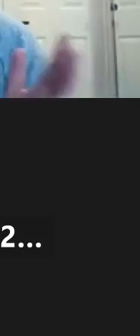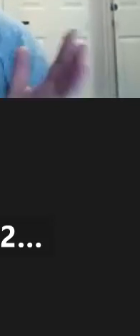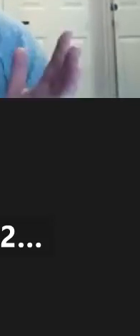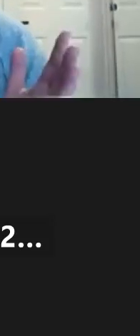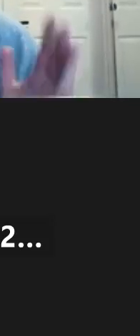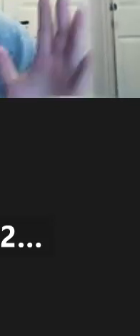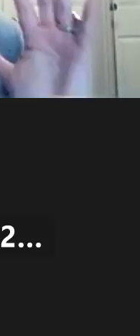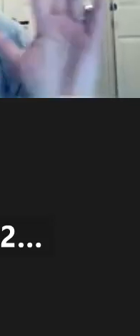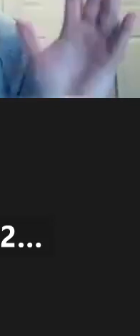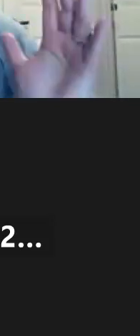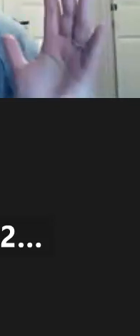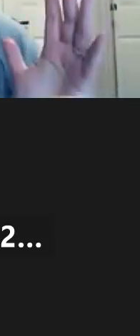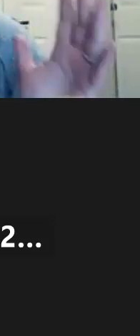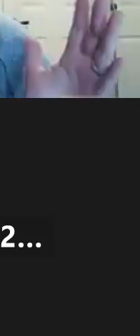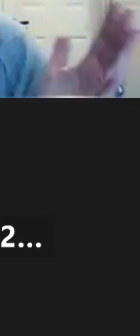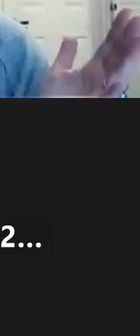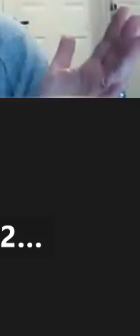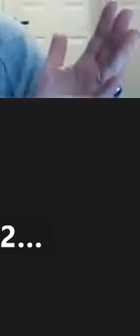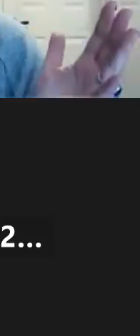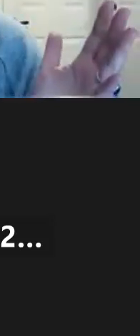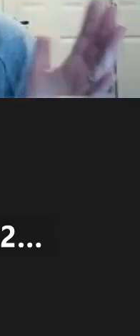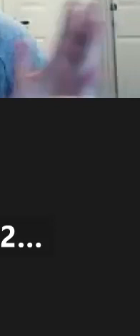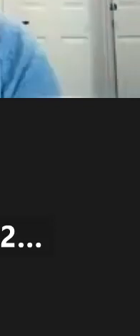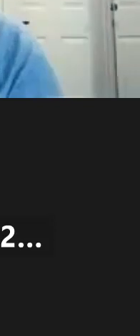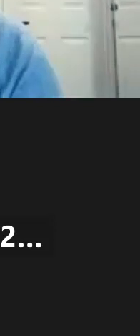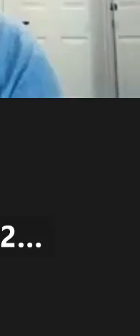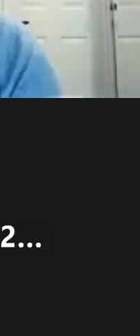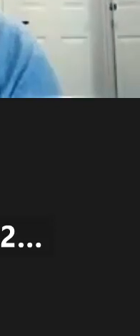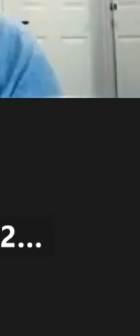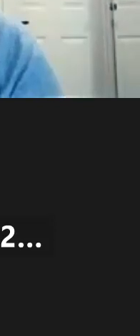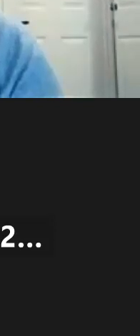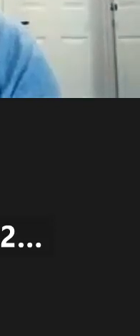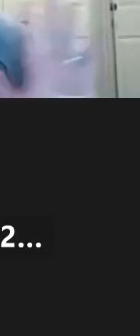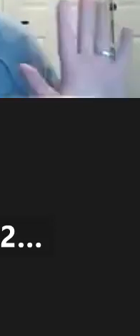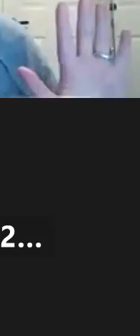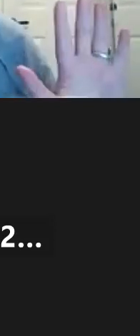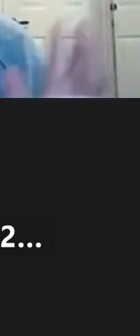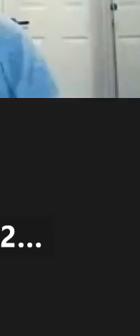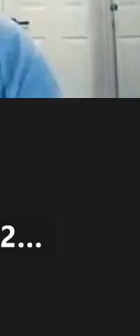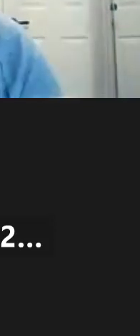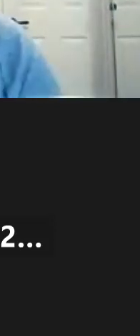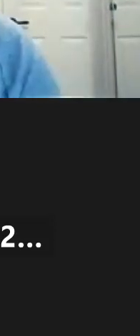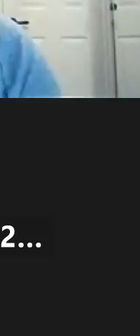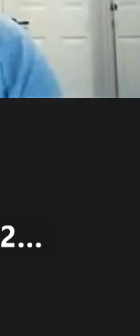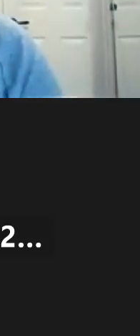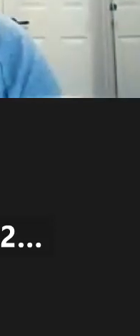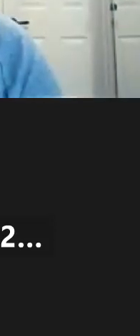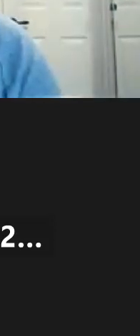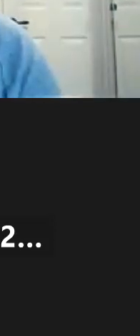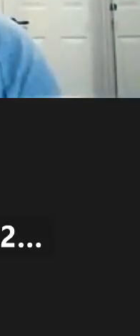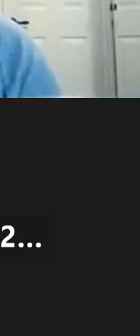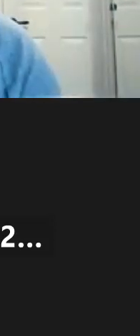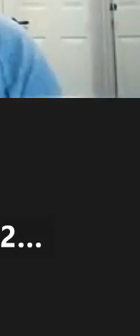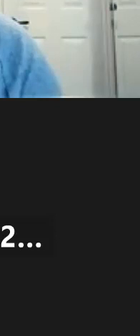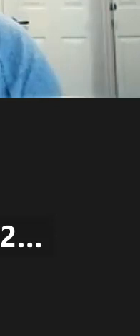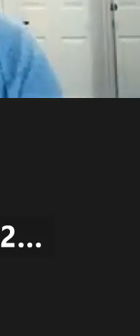the first time Rayanne or Nadine and I have done this presentation together, and I love working with Nadine. So thank you. Yeah, and I'm Well, sorry